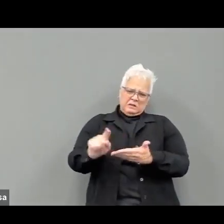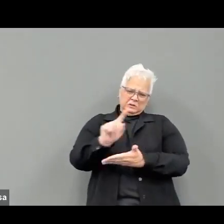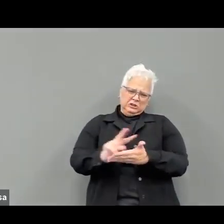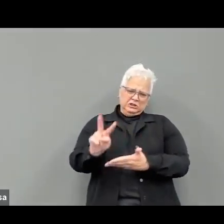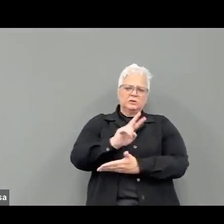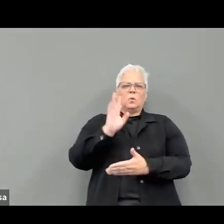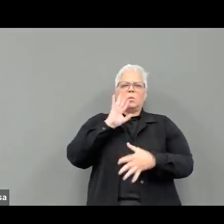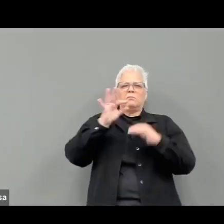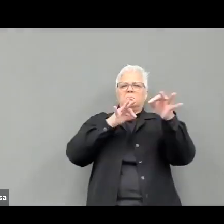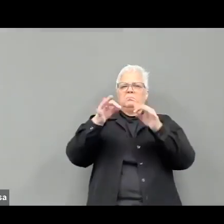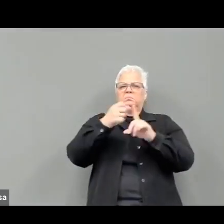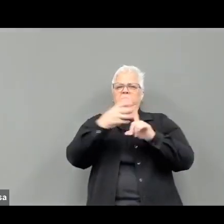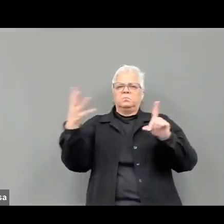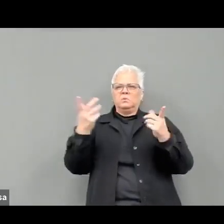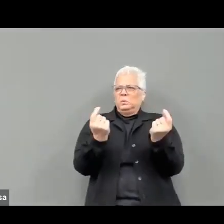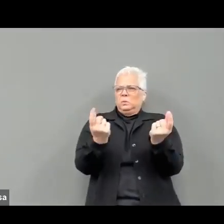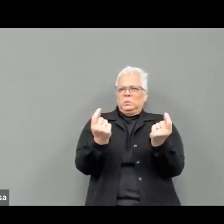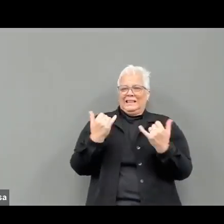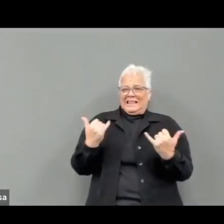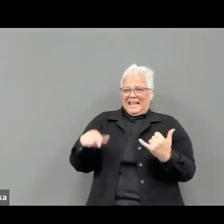at